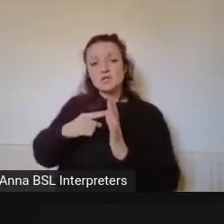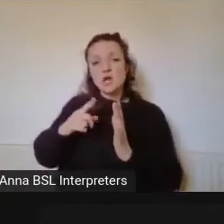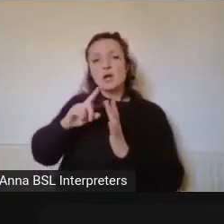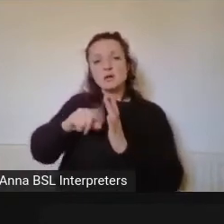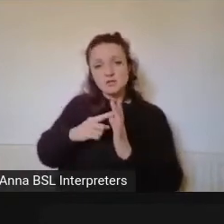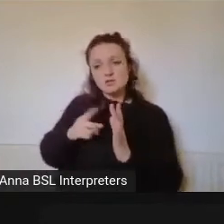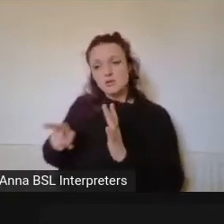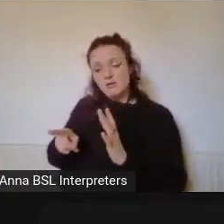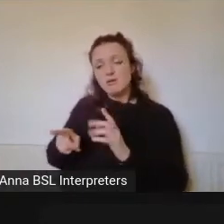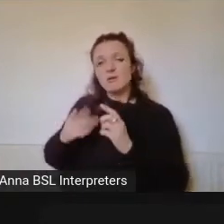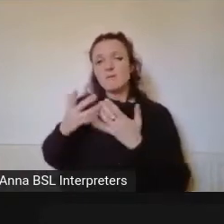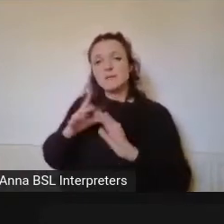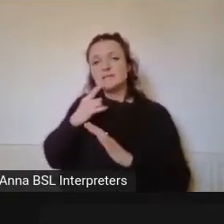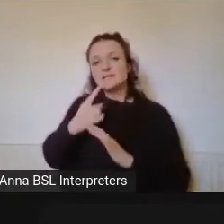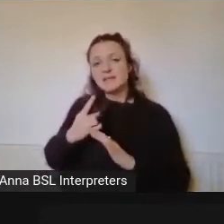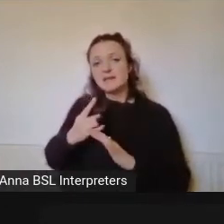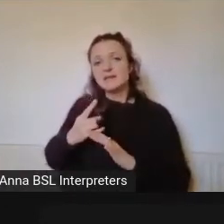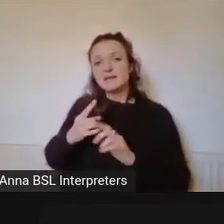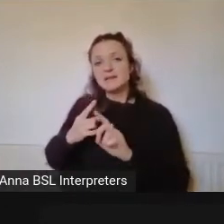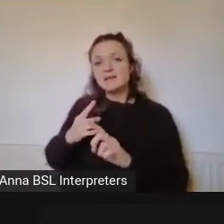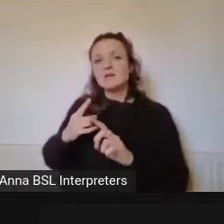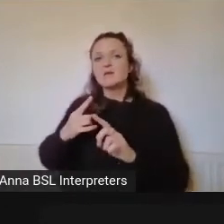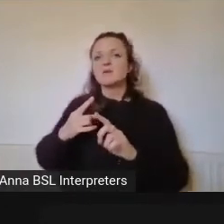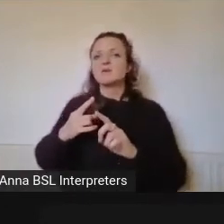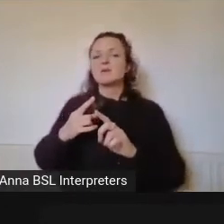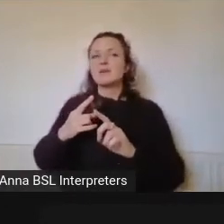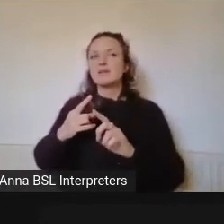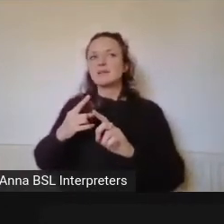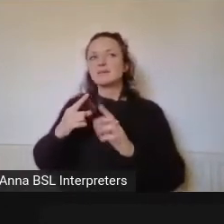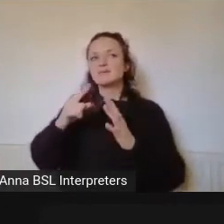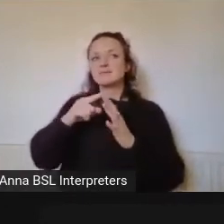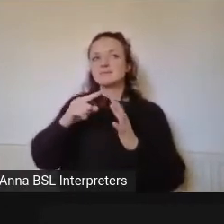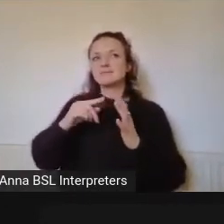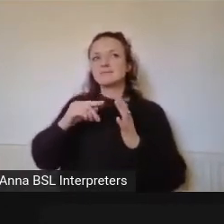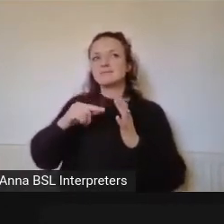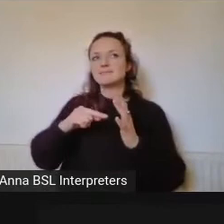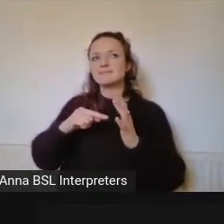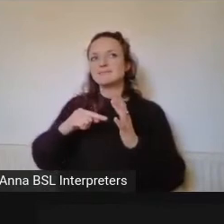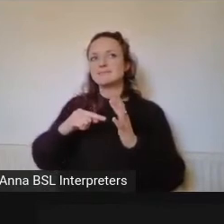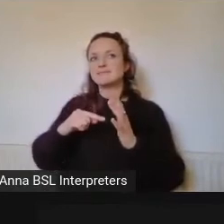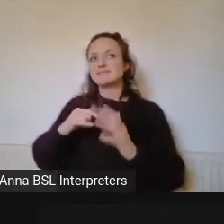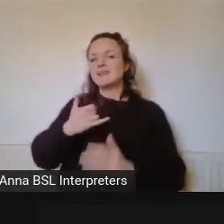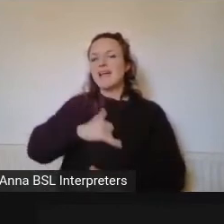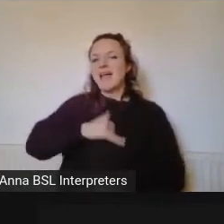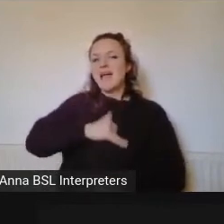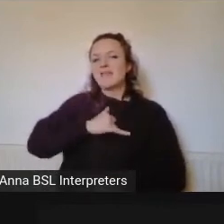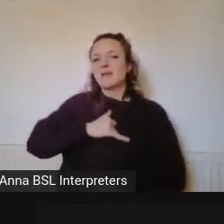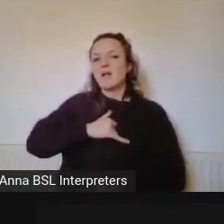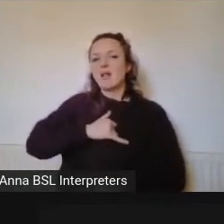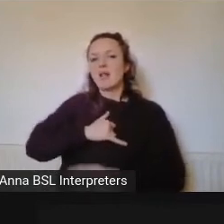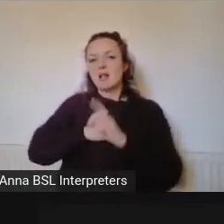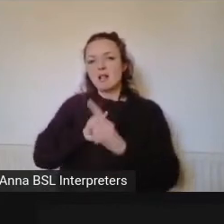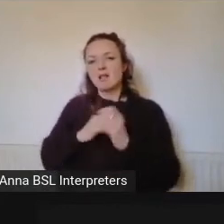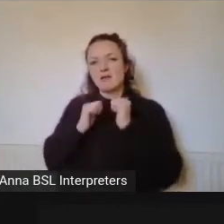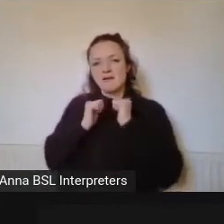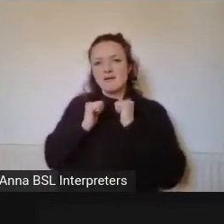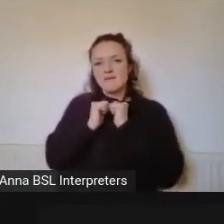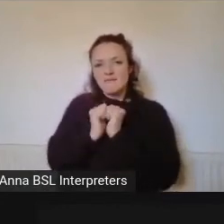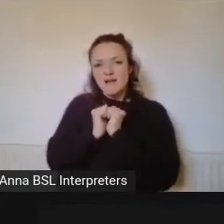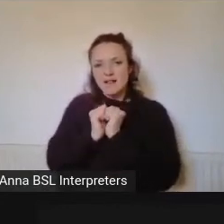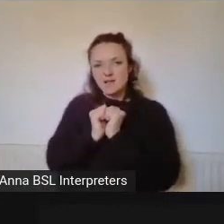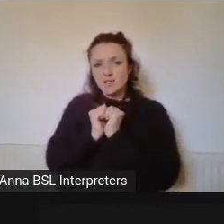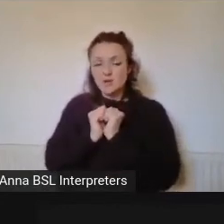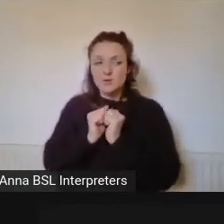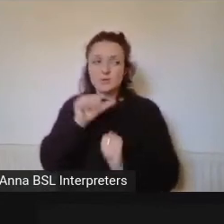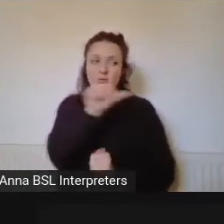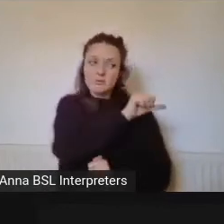a sort of a more ethical value shift in a sense. And I think that that's where we're at in a sense, because